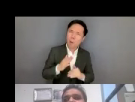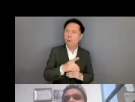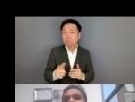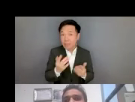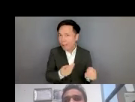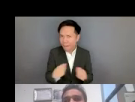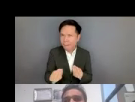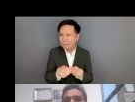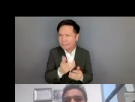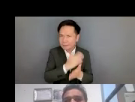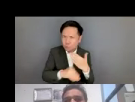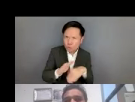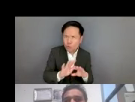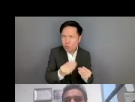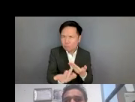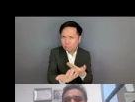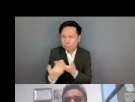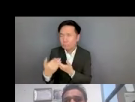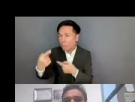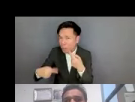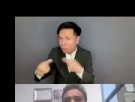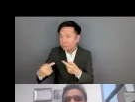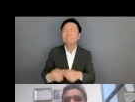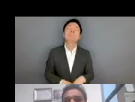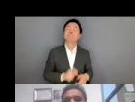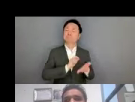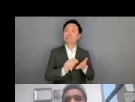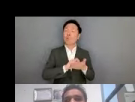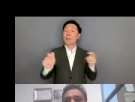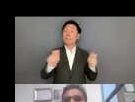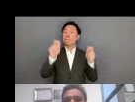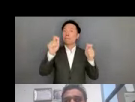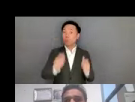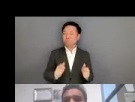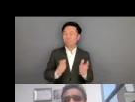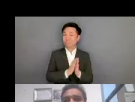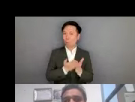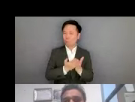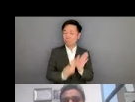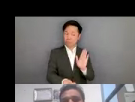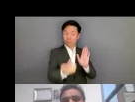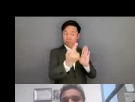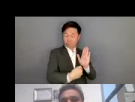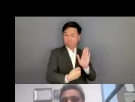process. This capacity development manual actually it lists